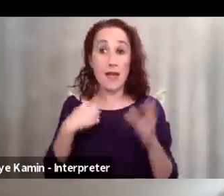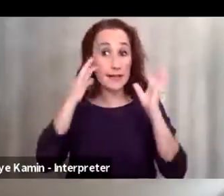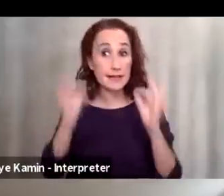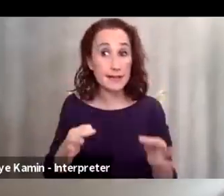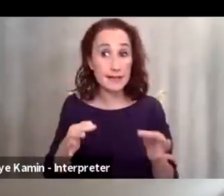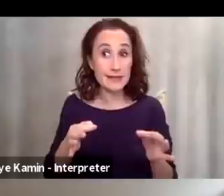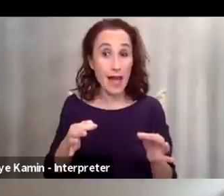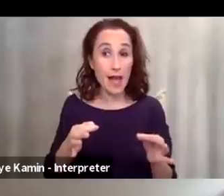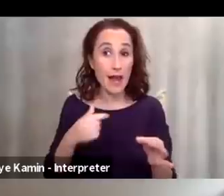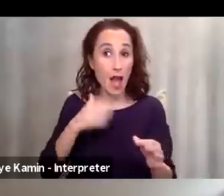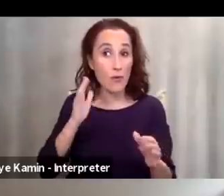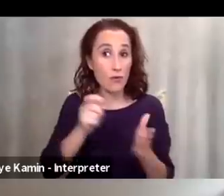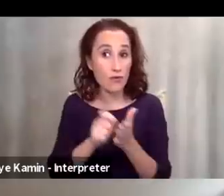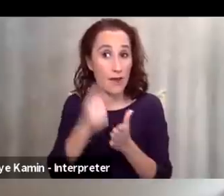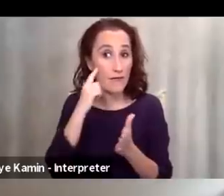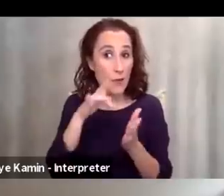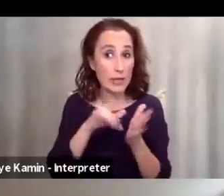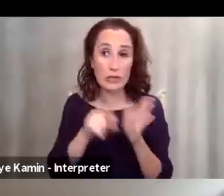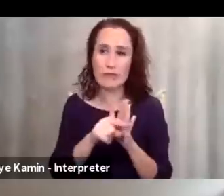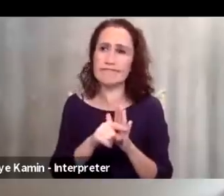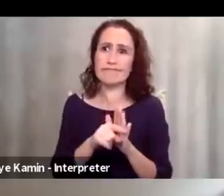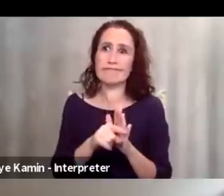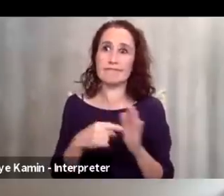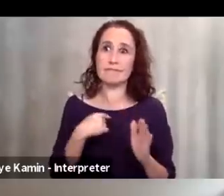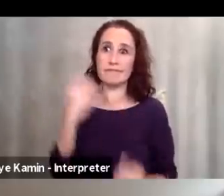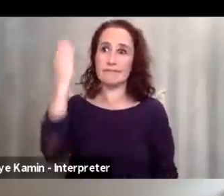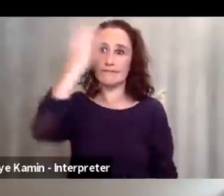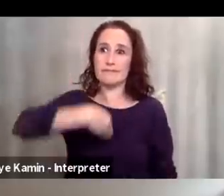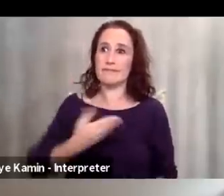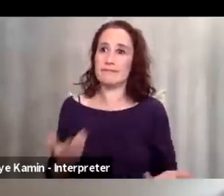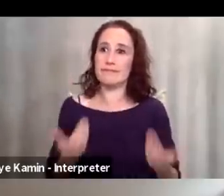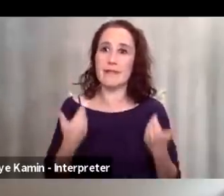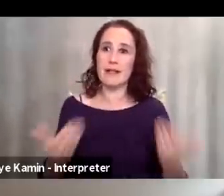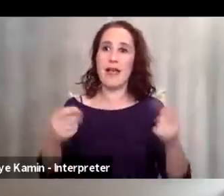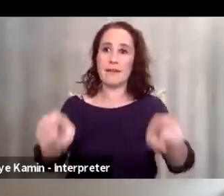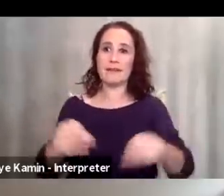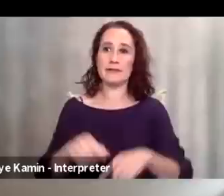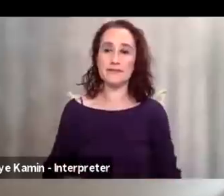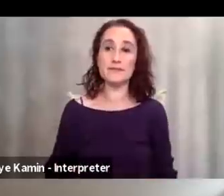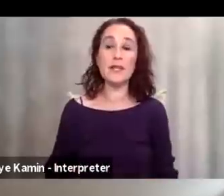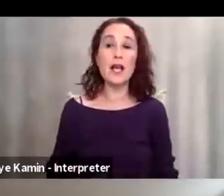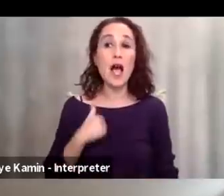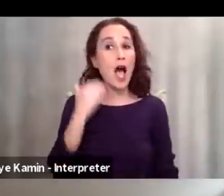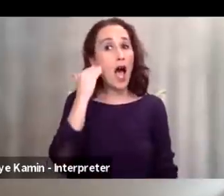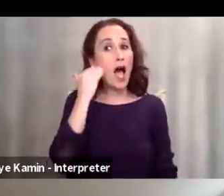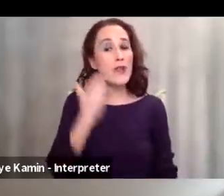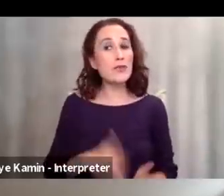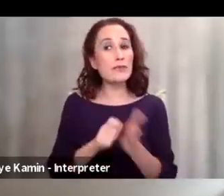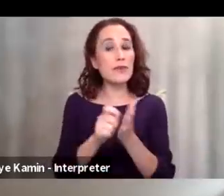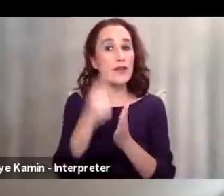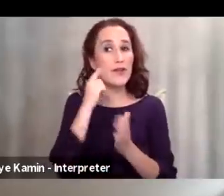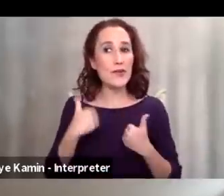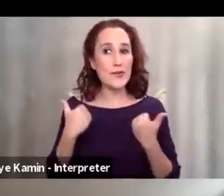middle graders. It happened without my realizing it. I knew I was writing for